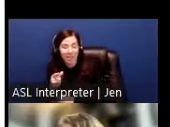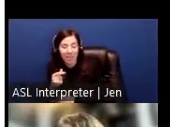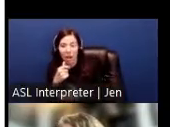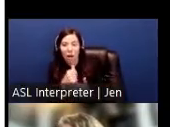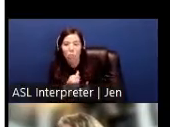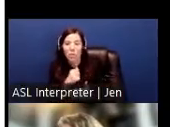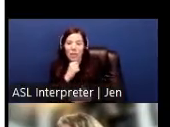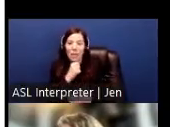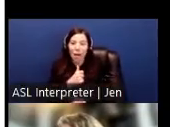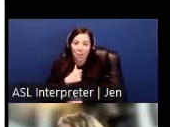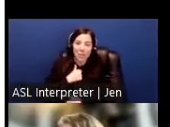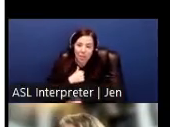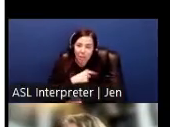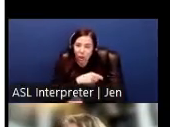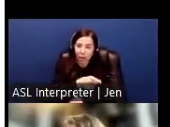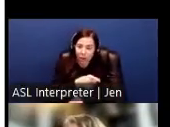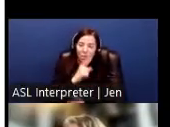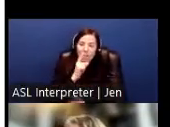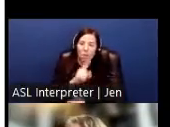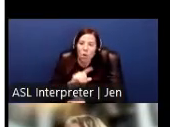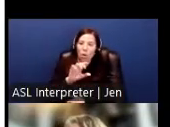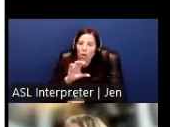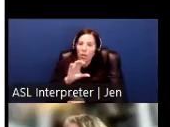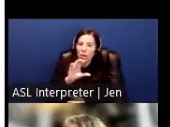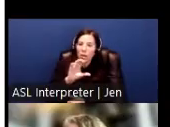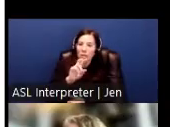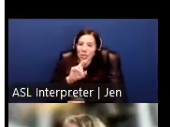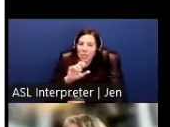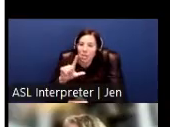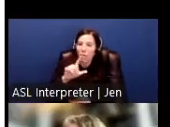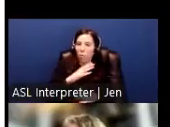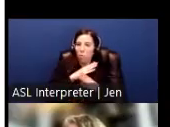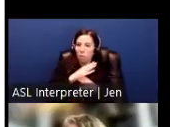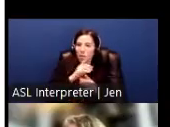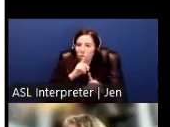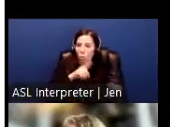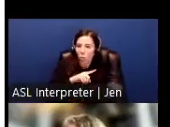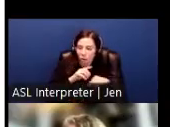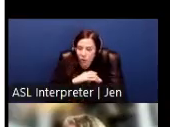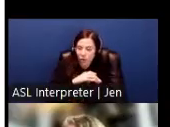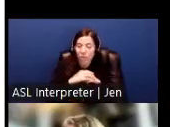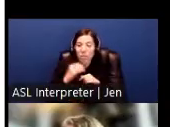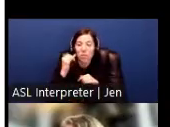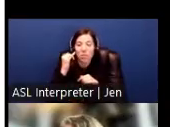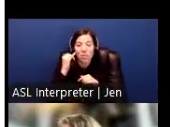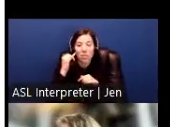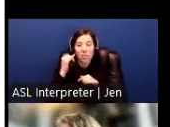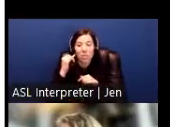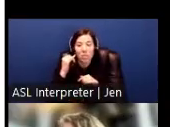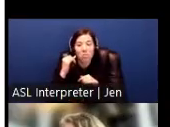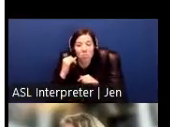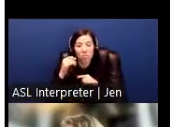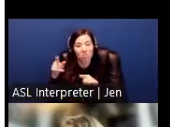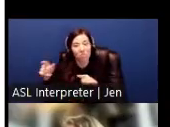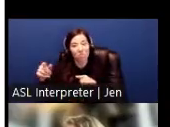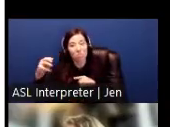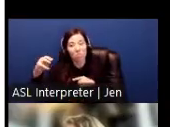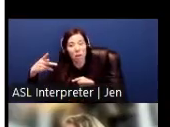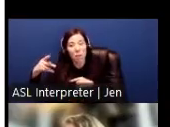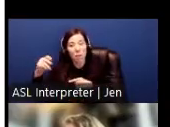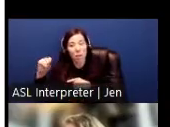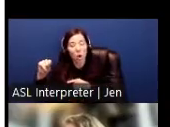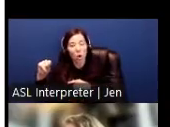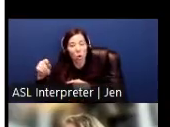mechanisms for enforcement of a civil protective order. So if your client is seeking a civil protective order, the military protective order may be a fact that